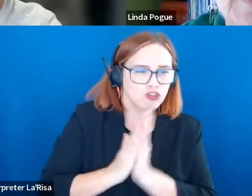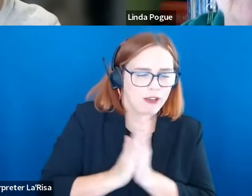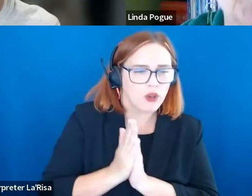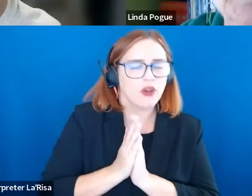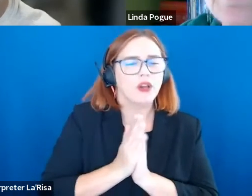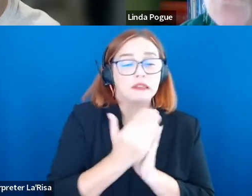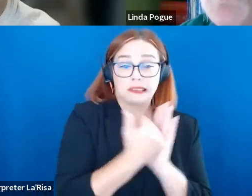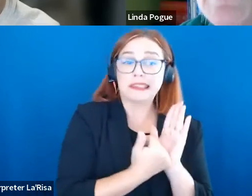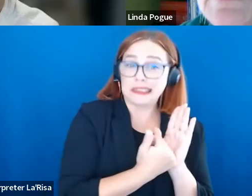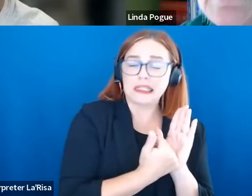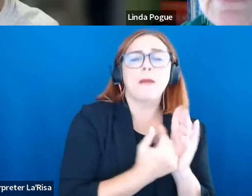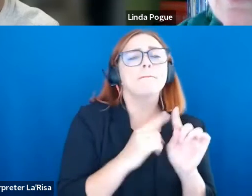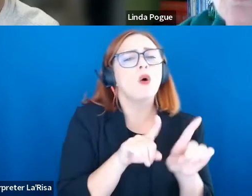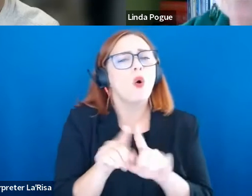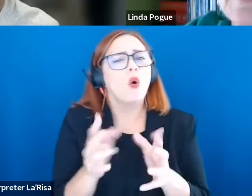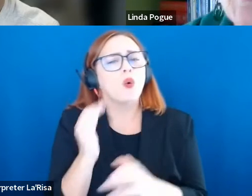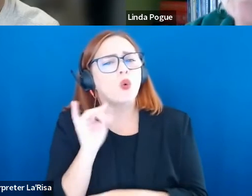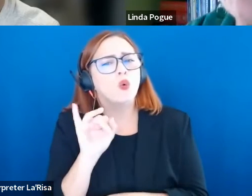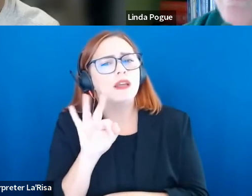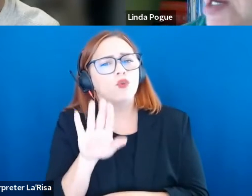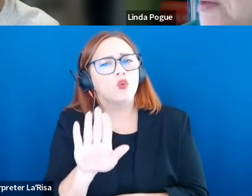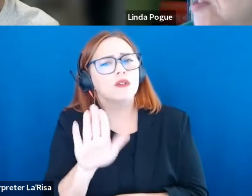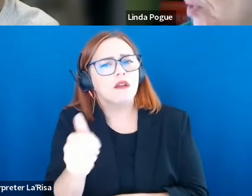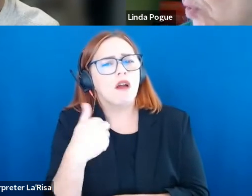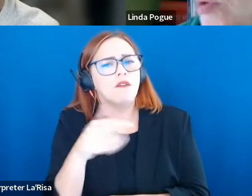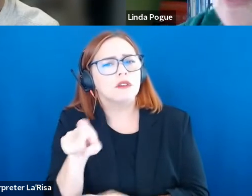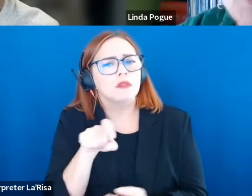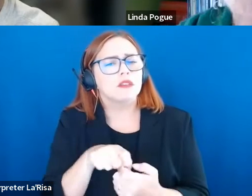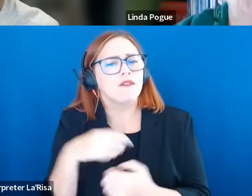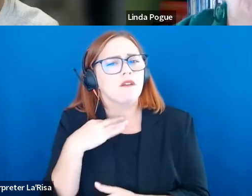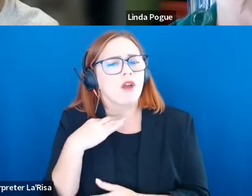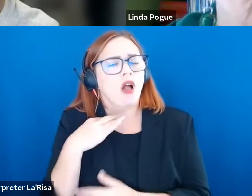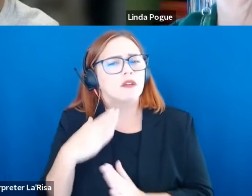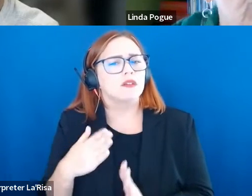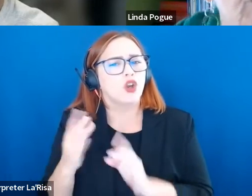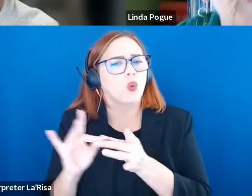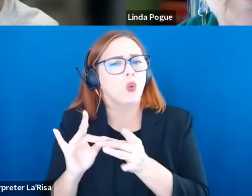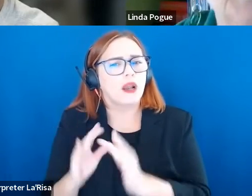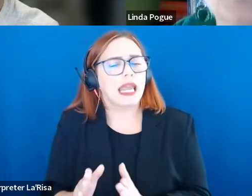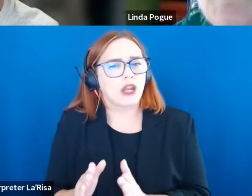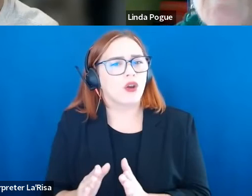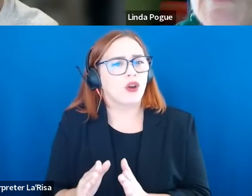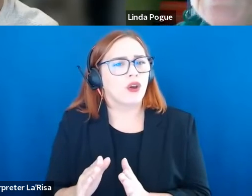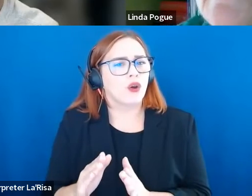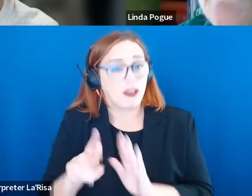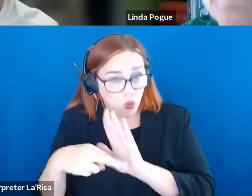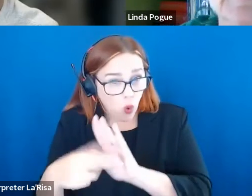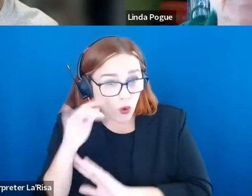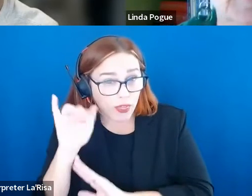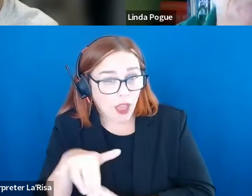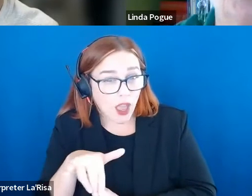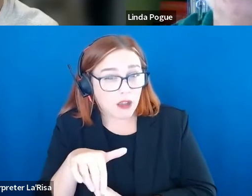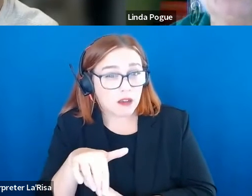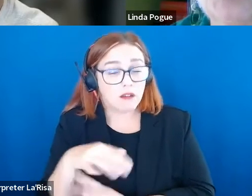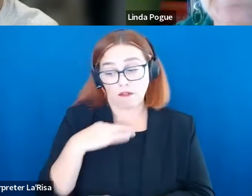specific volunteer coordinator, or is that part of somebody else's role, or do you have something called a volunteer program? How does that fit